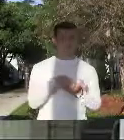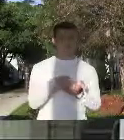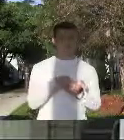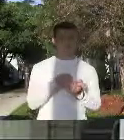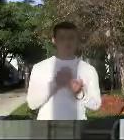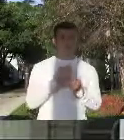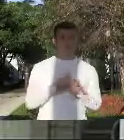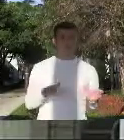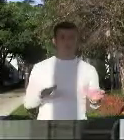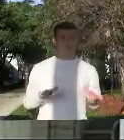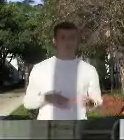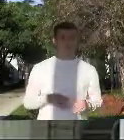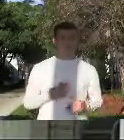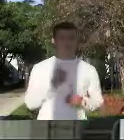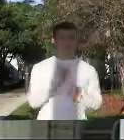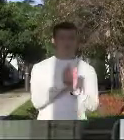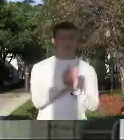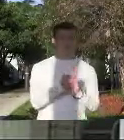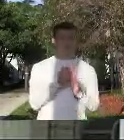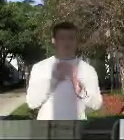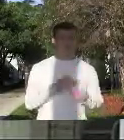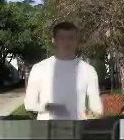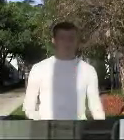remain standing for a moment of silence